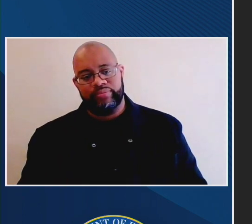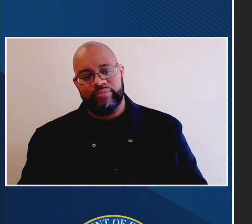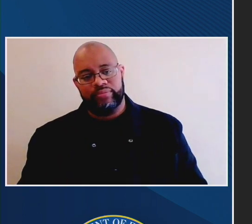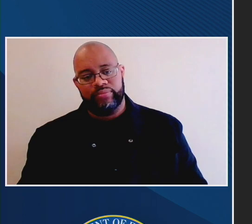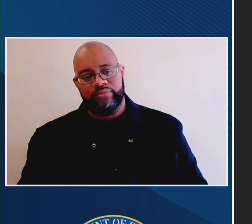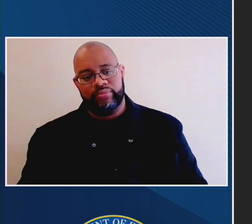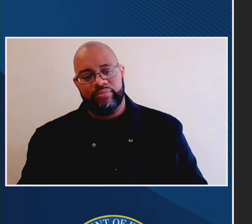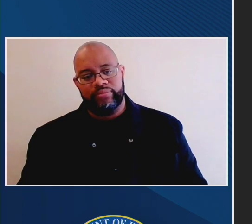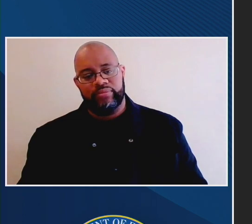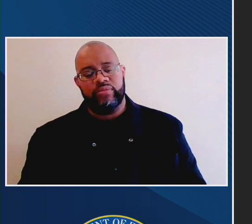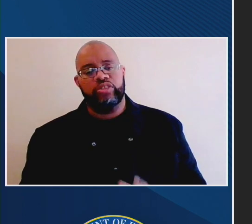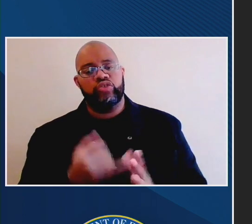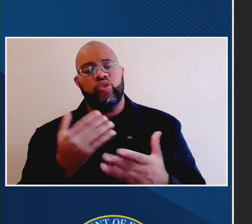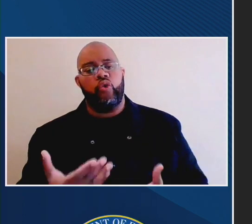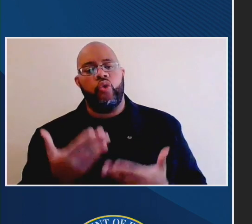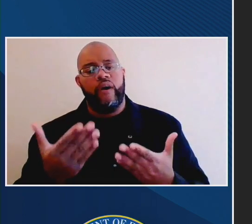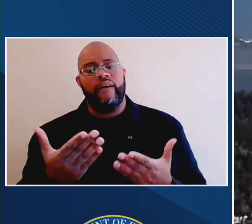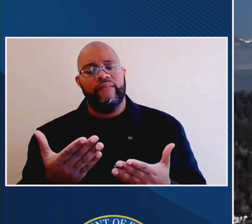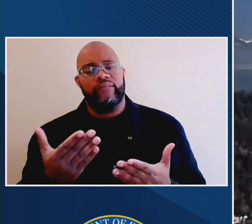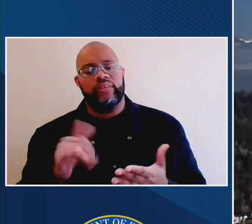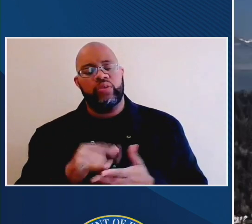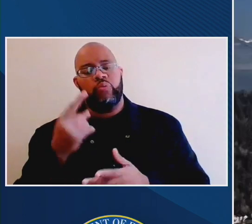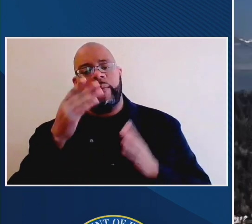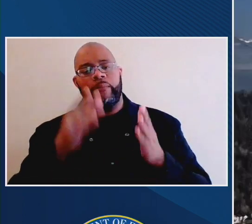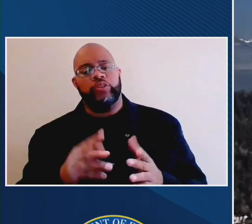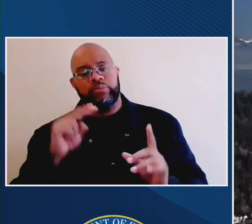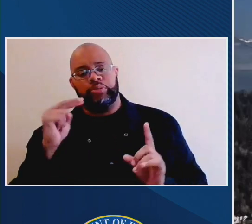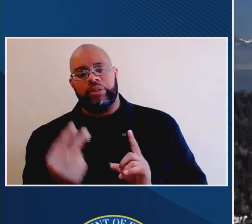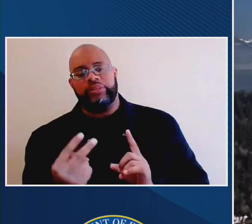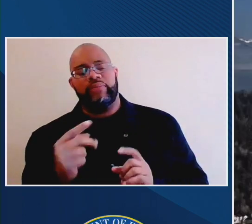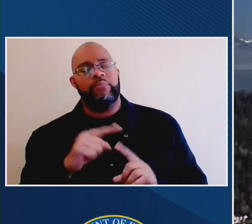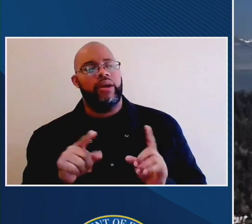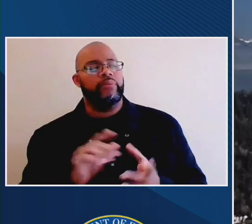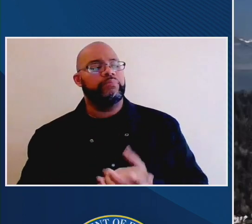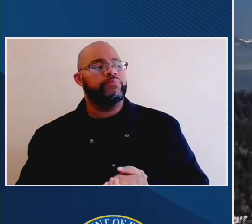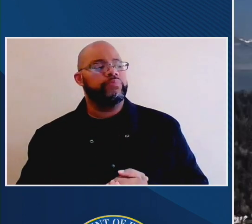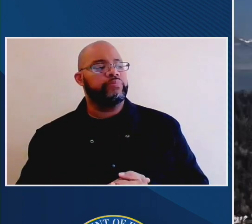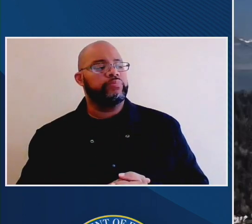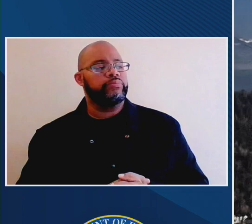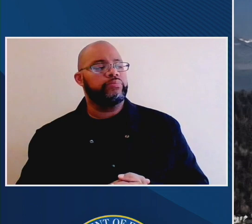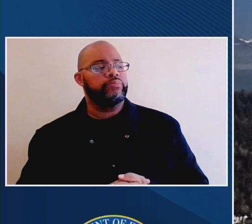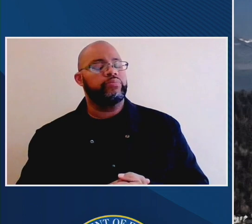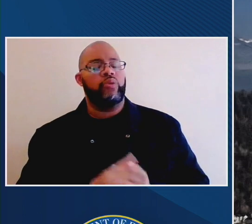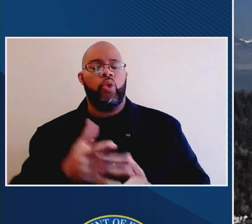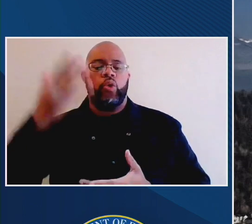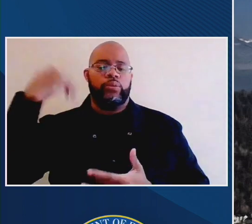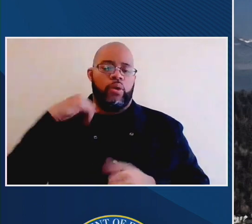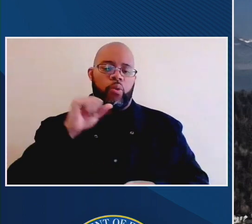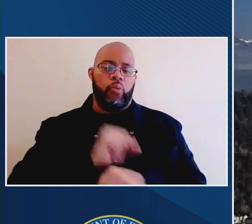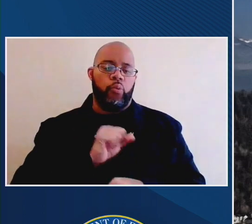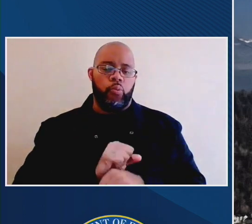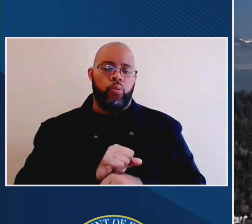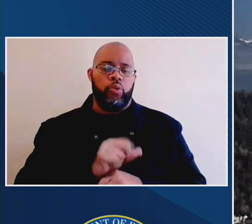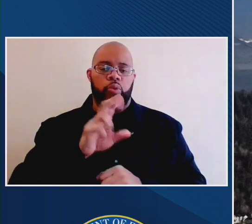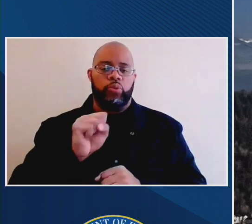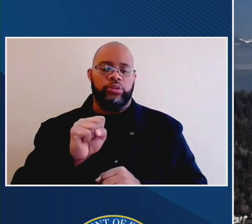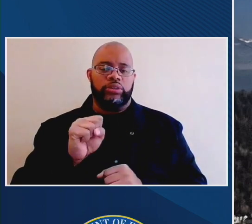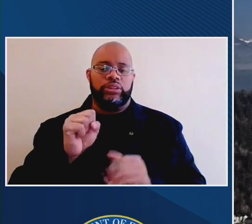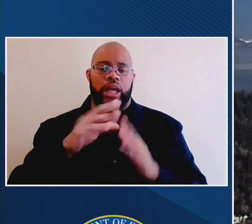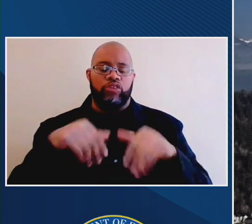I just kind of wanted to bring up what my colleague Wade mentioned, and I'm thinking about this too, is so there's